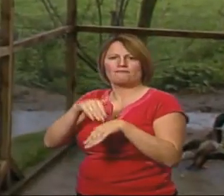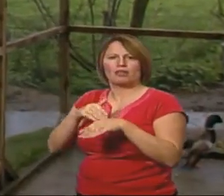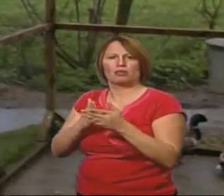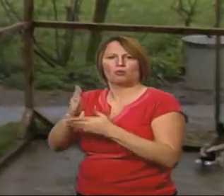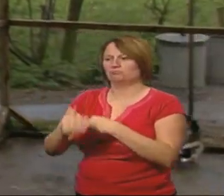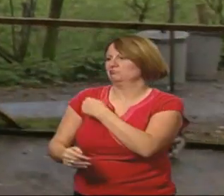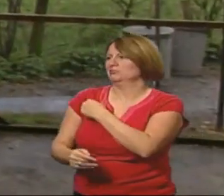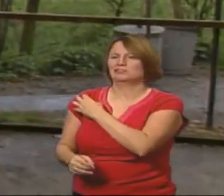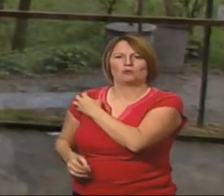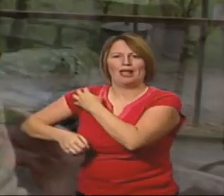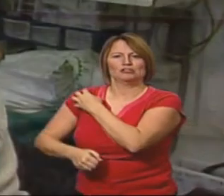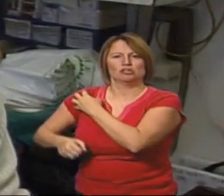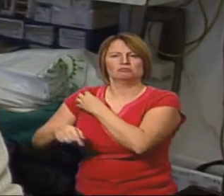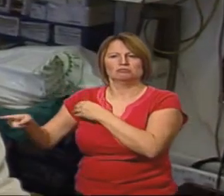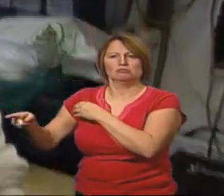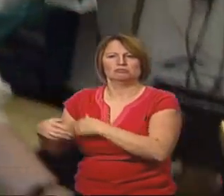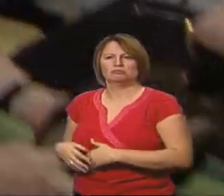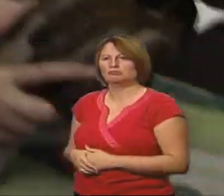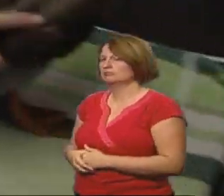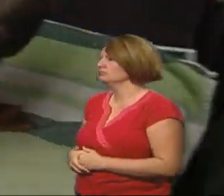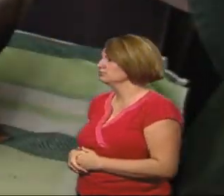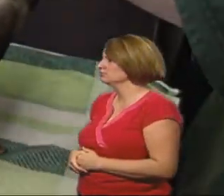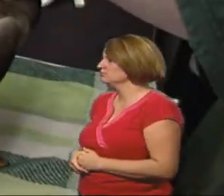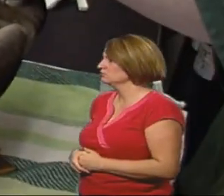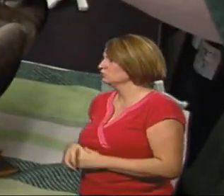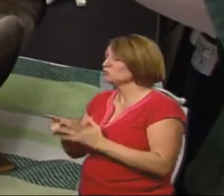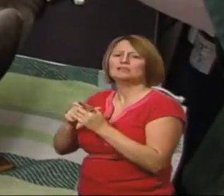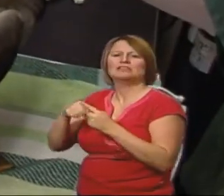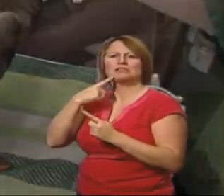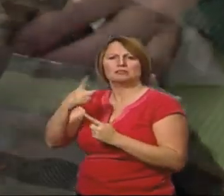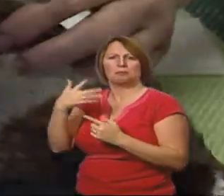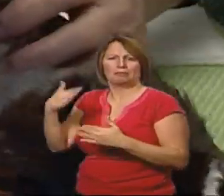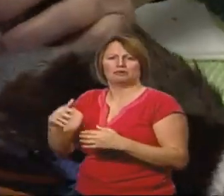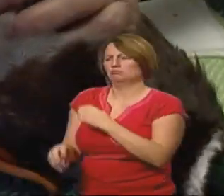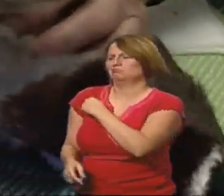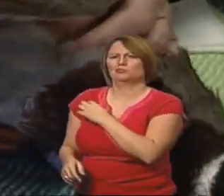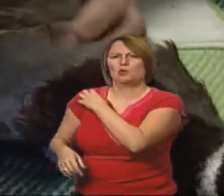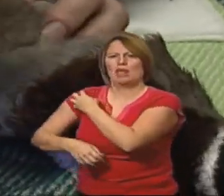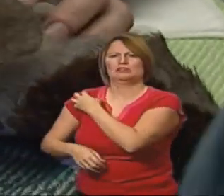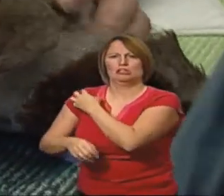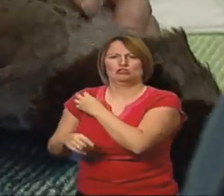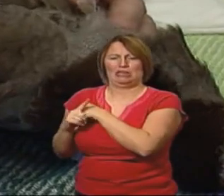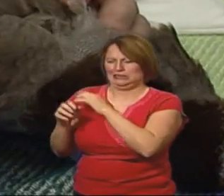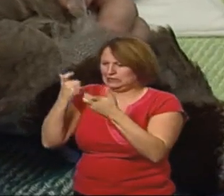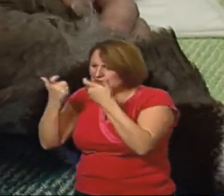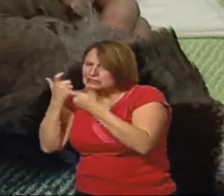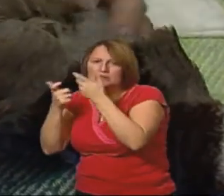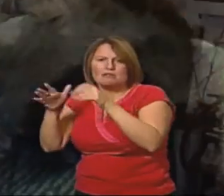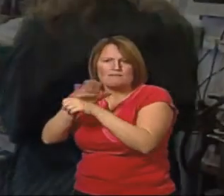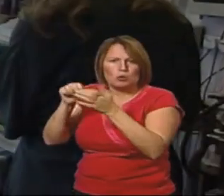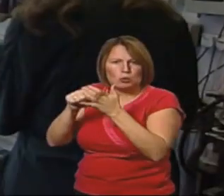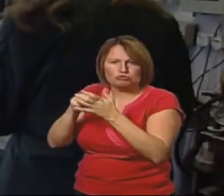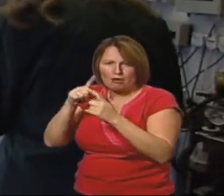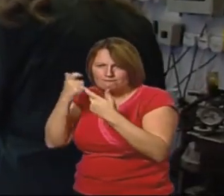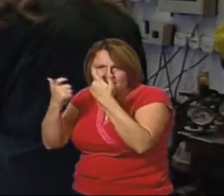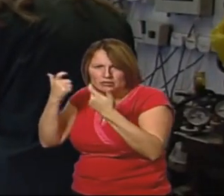is dislocated, and she tried on Thursday, put him under anaesthetic. Can't shift it, It's so covered in scar tissue.